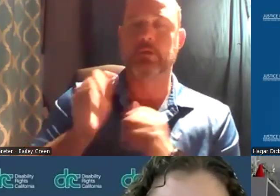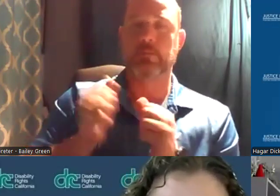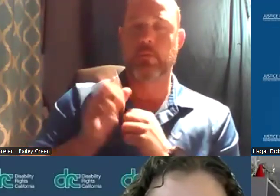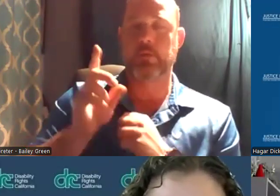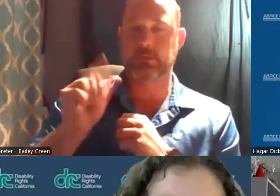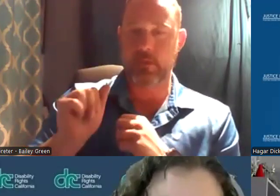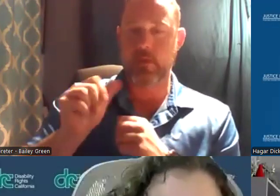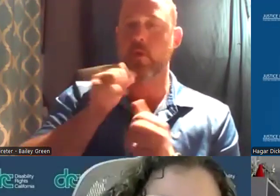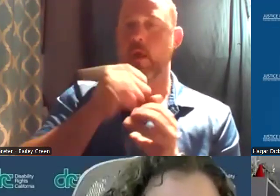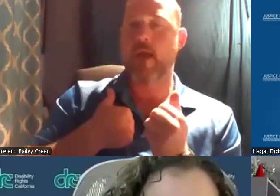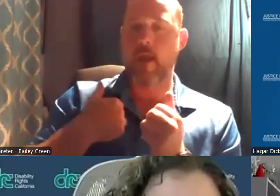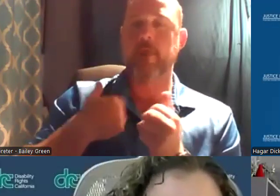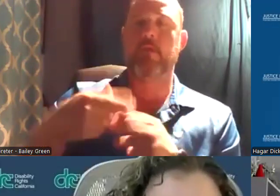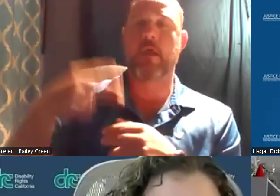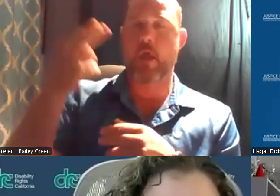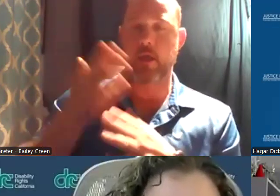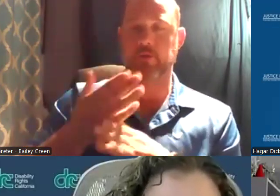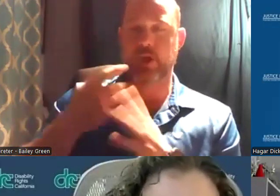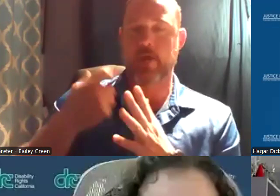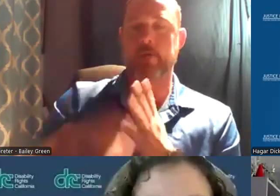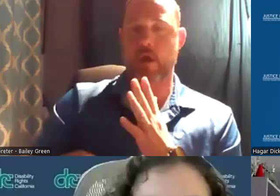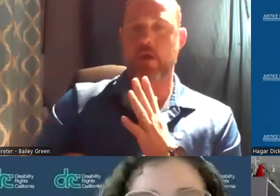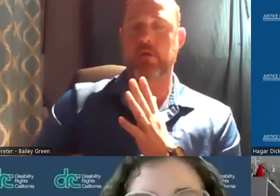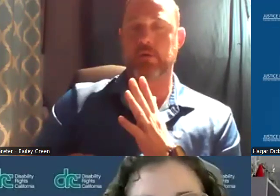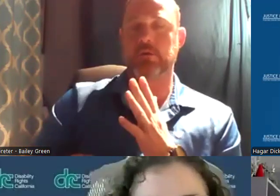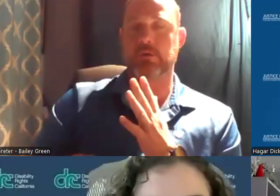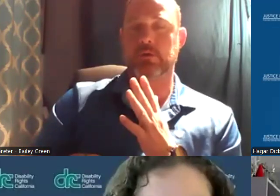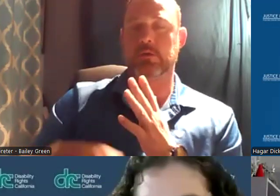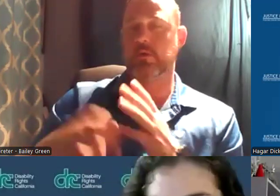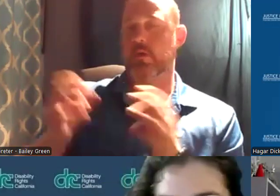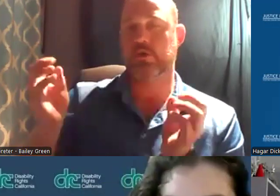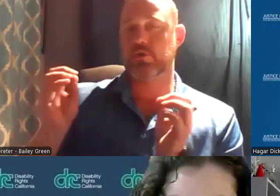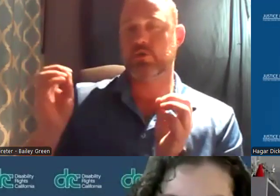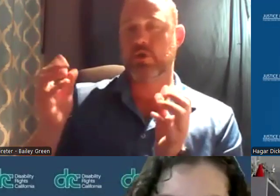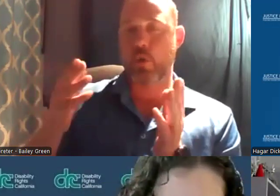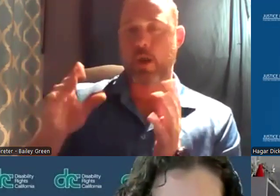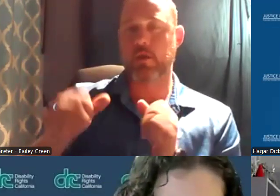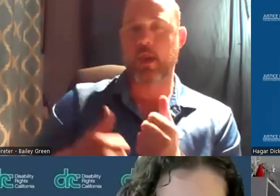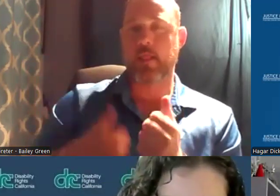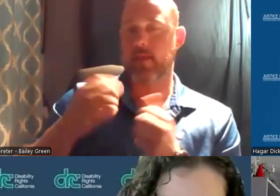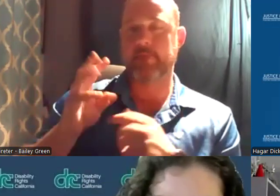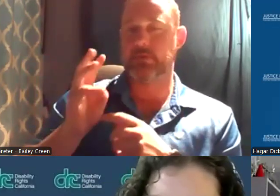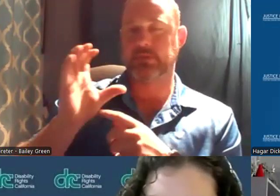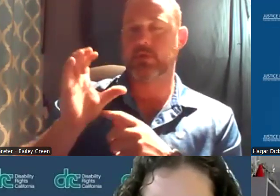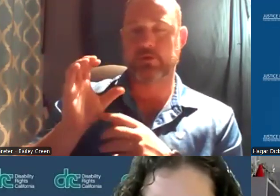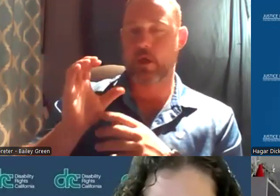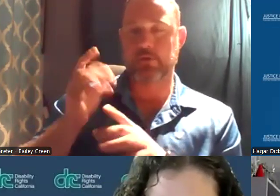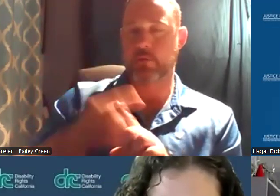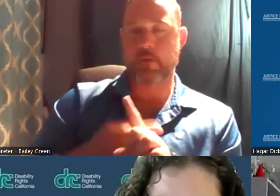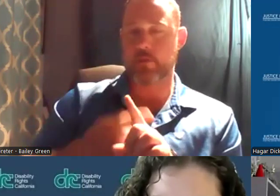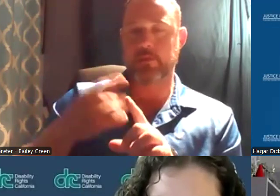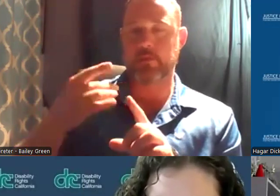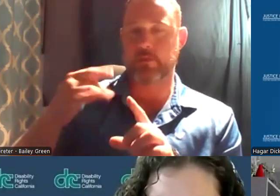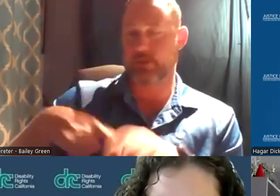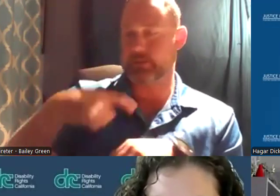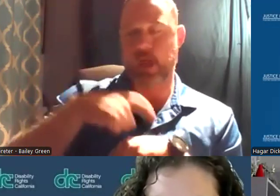who have that high share of cost. There's no way you can live on $600 a month at this time and